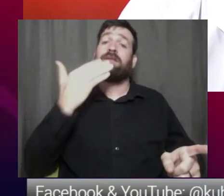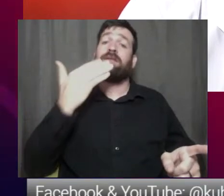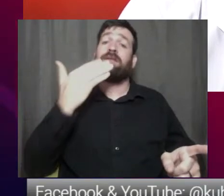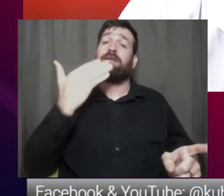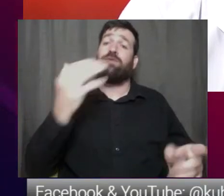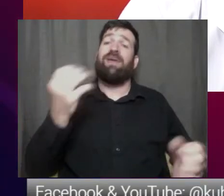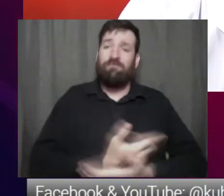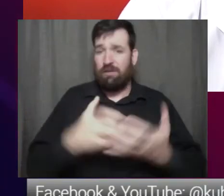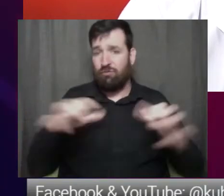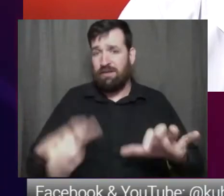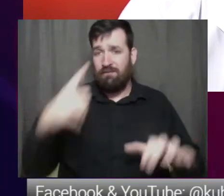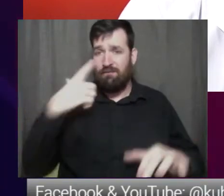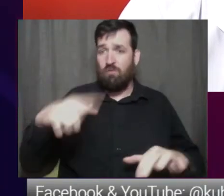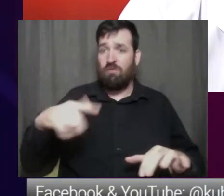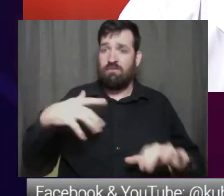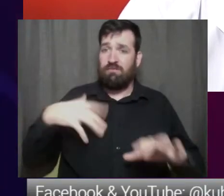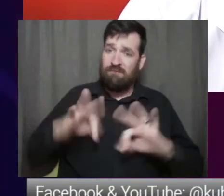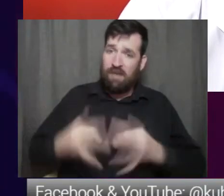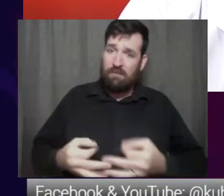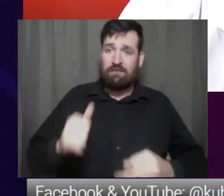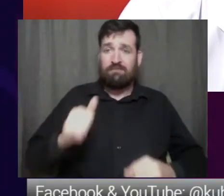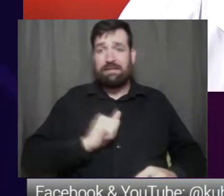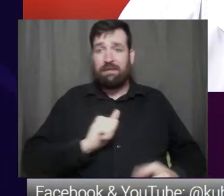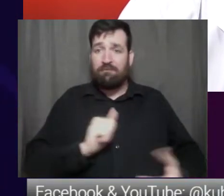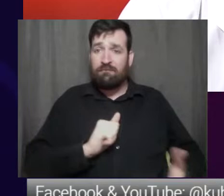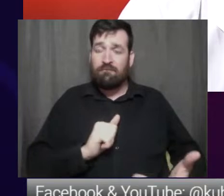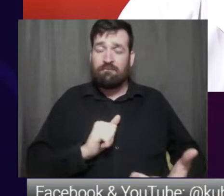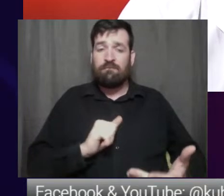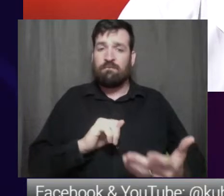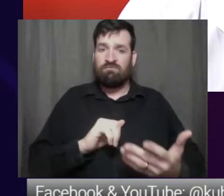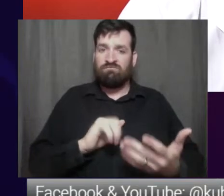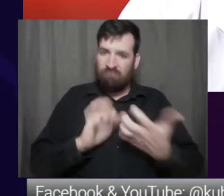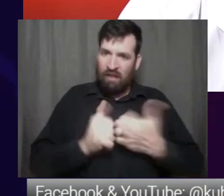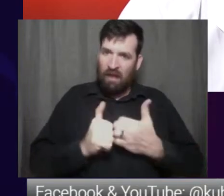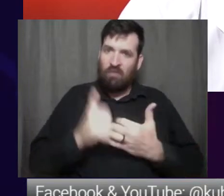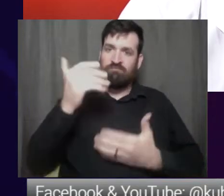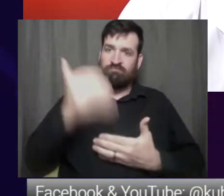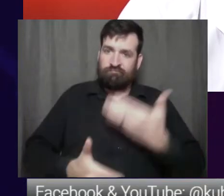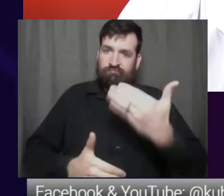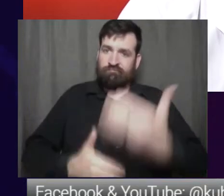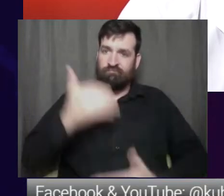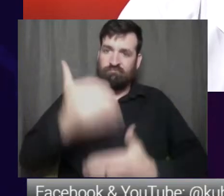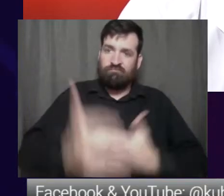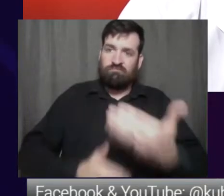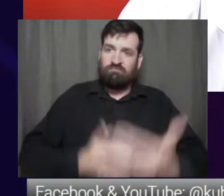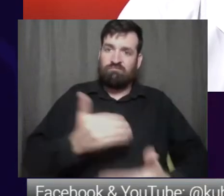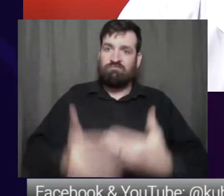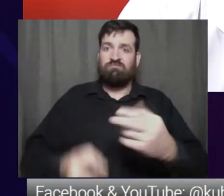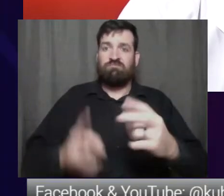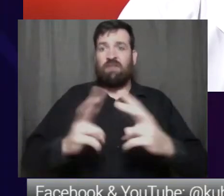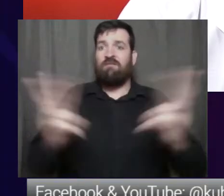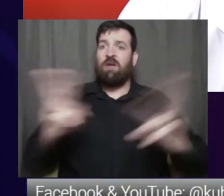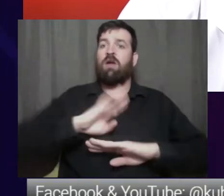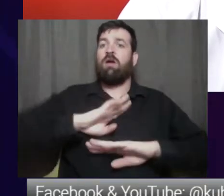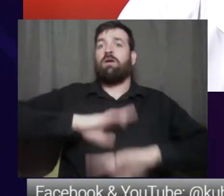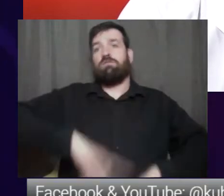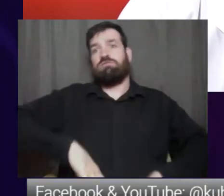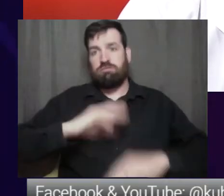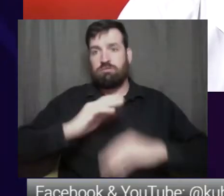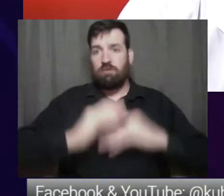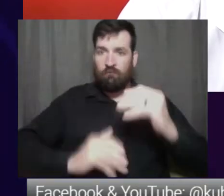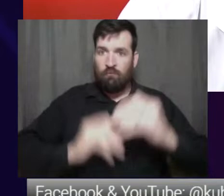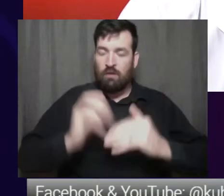family and myself. The way that you walked us through everything made it very comforting for us. We knew exactly